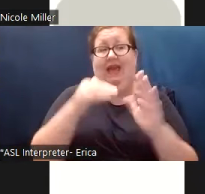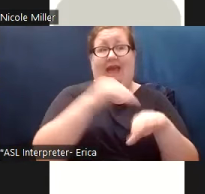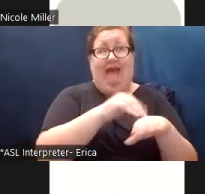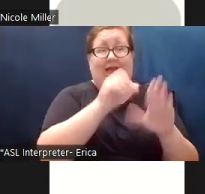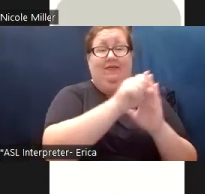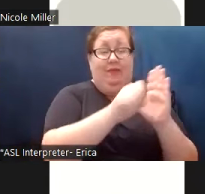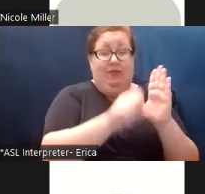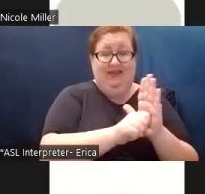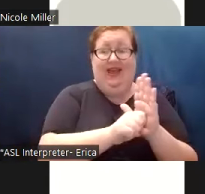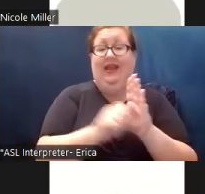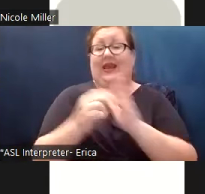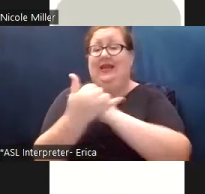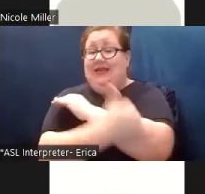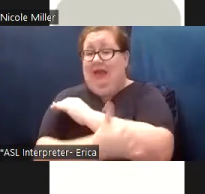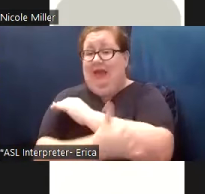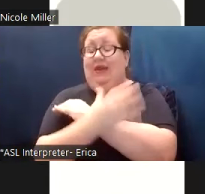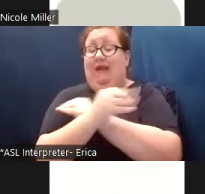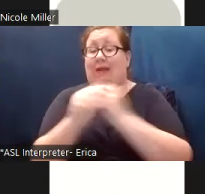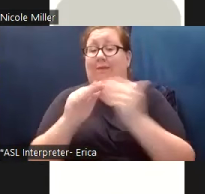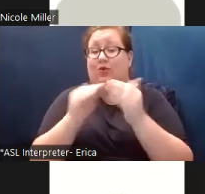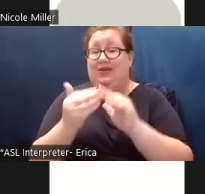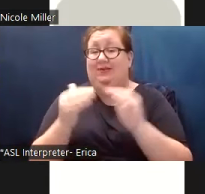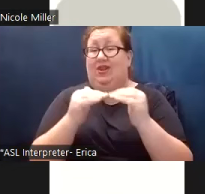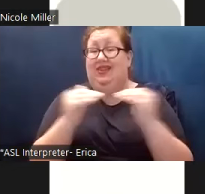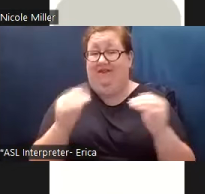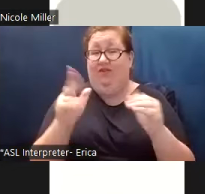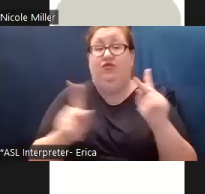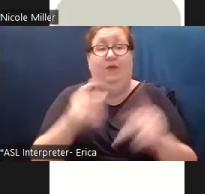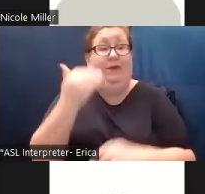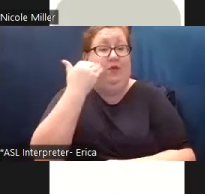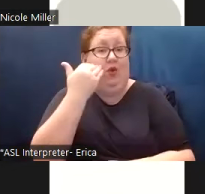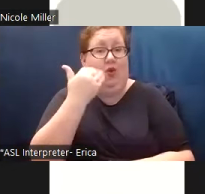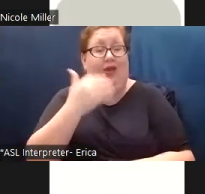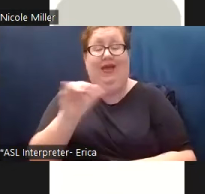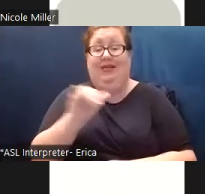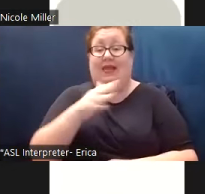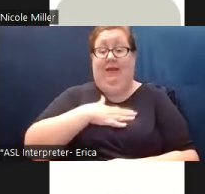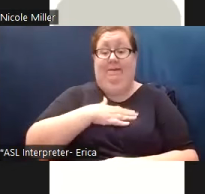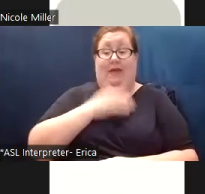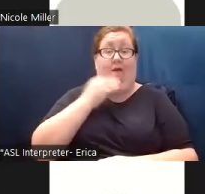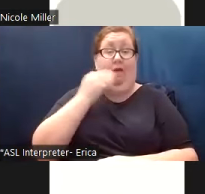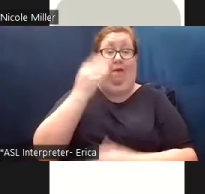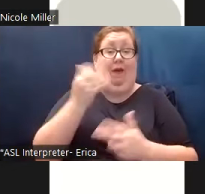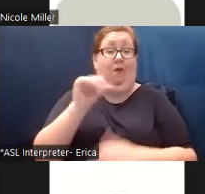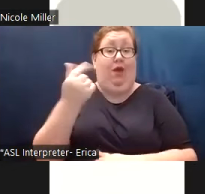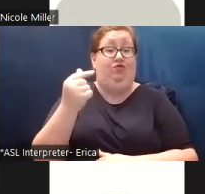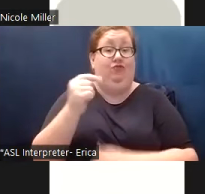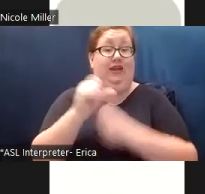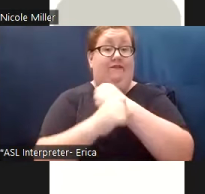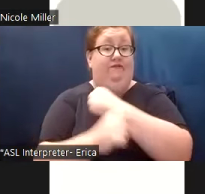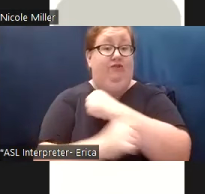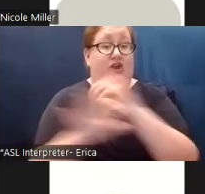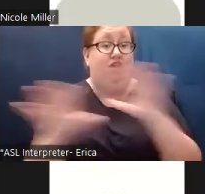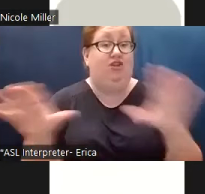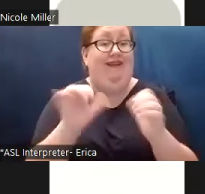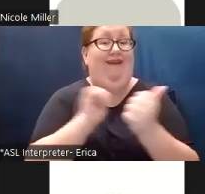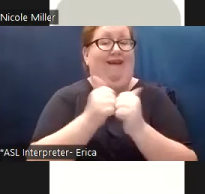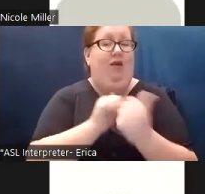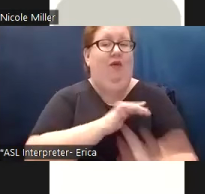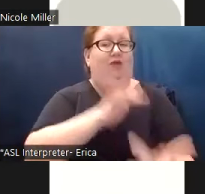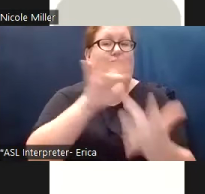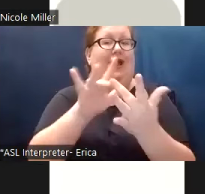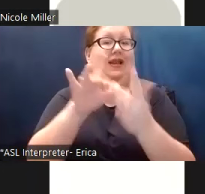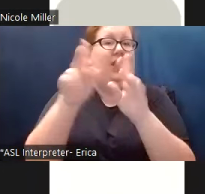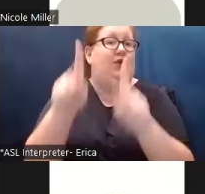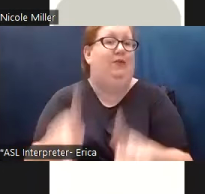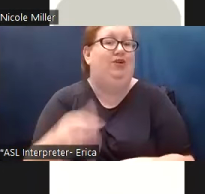municipal level so that people know, for example, at my home, I want to have green infrastructure done. How do I reach out to someone who